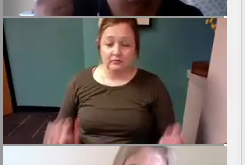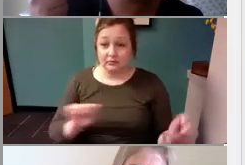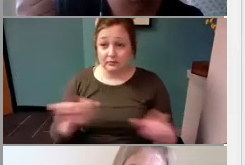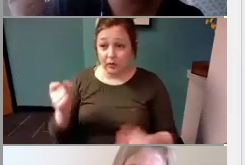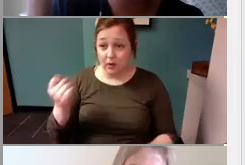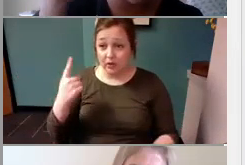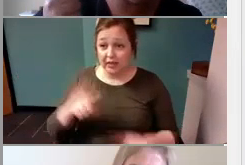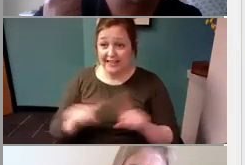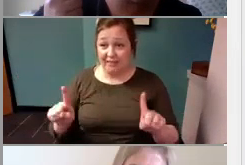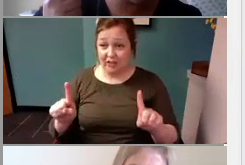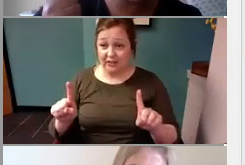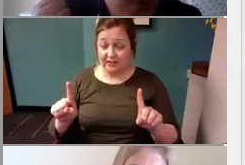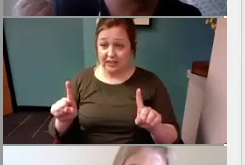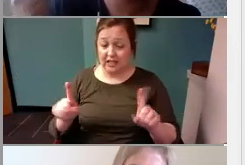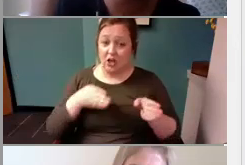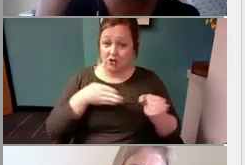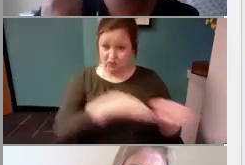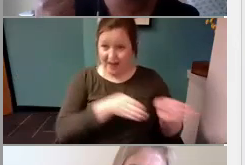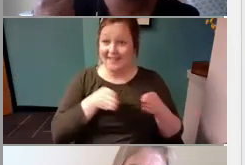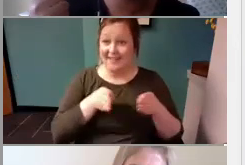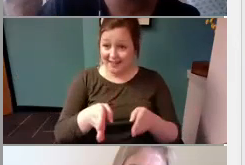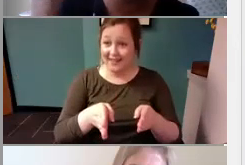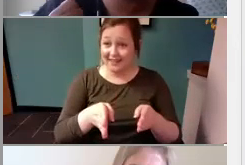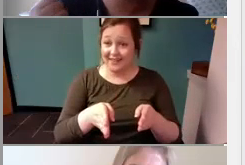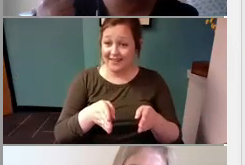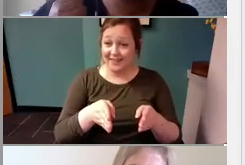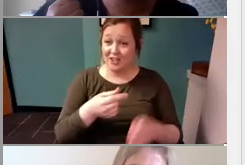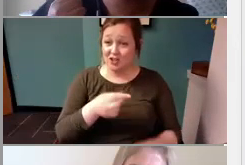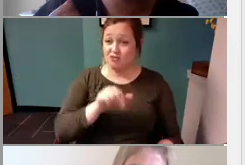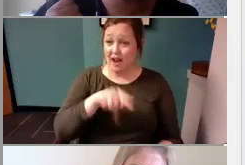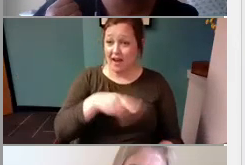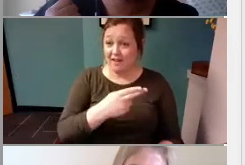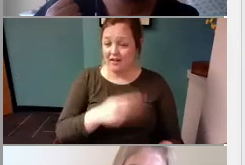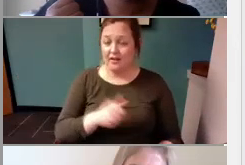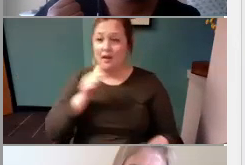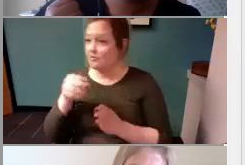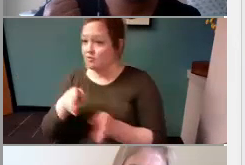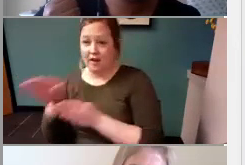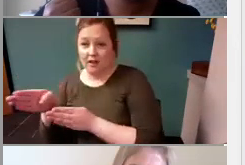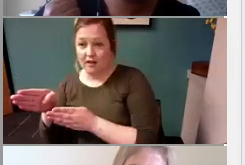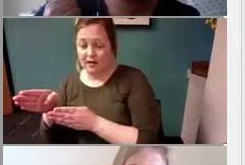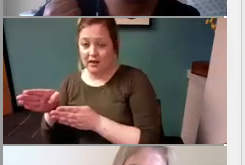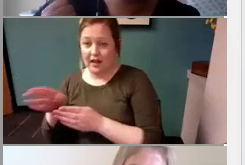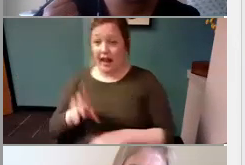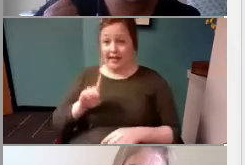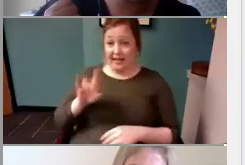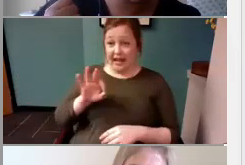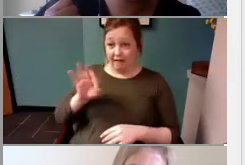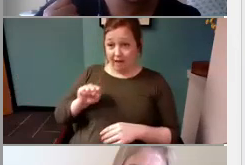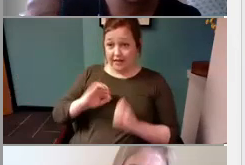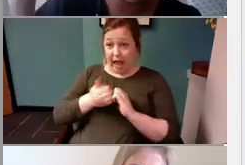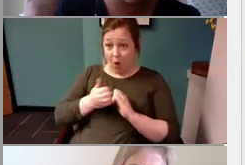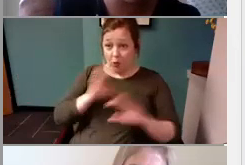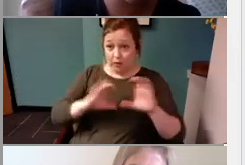a directed graph and an undirected graph, and what DFS is and how we can explore these things or these